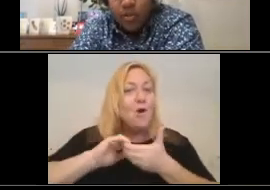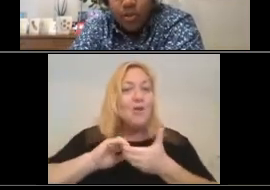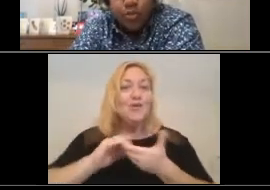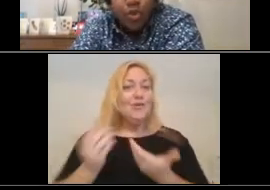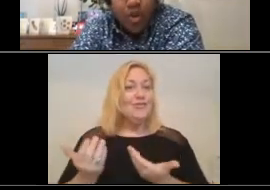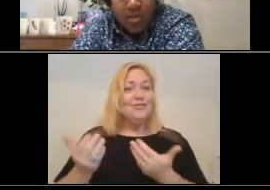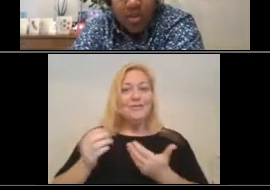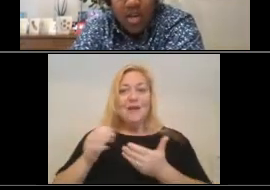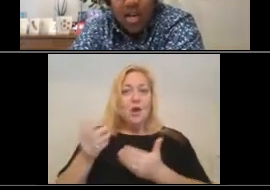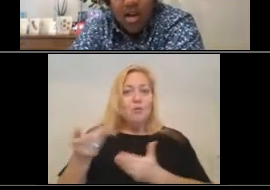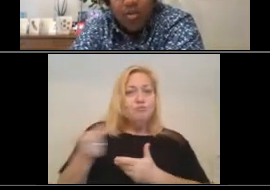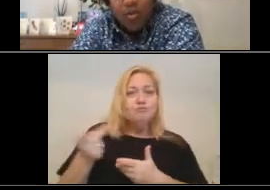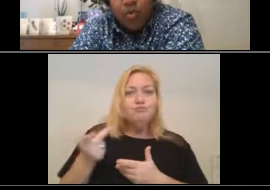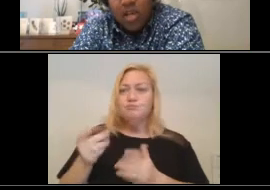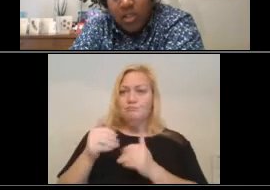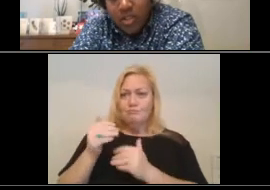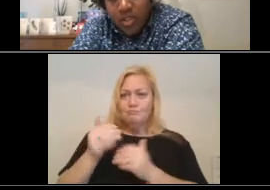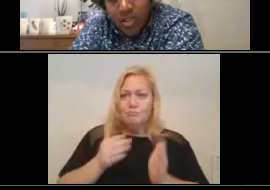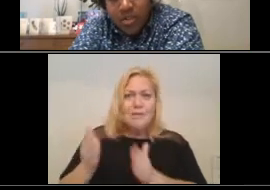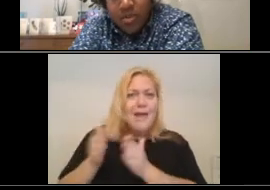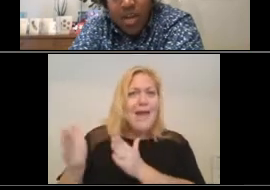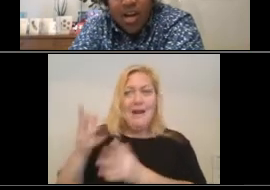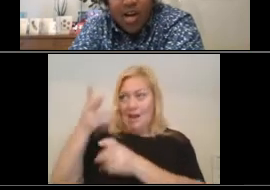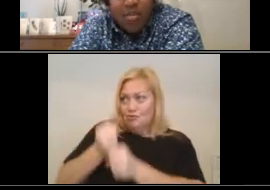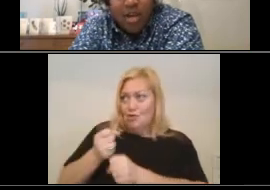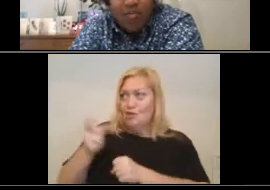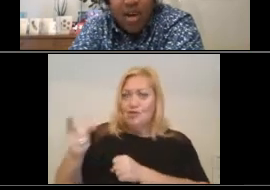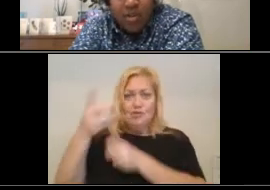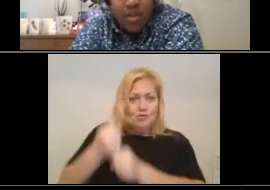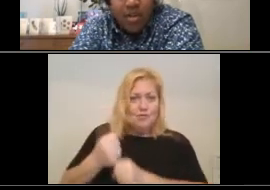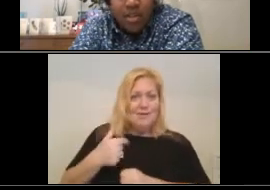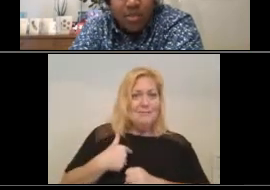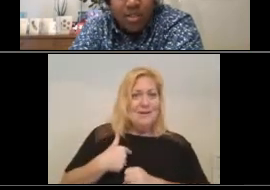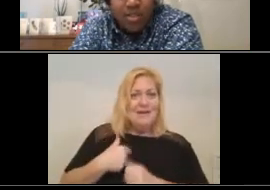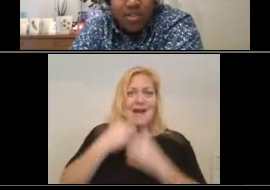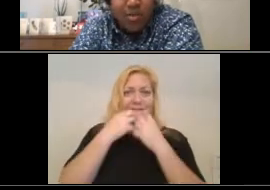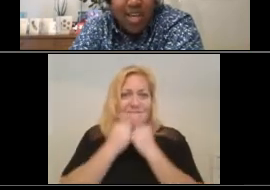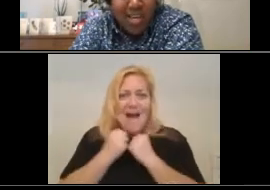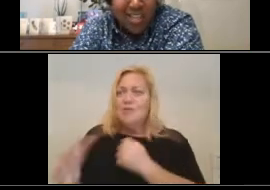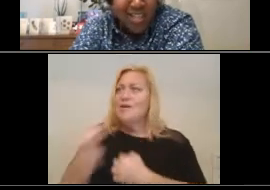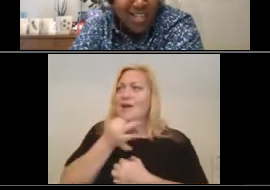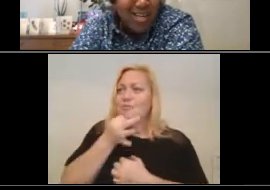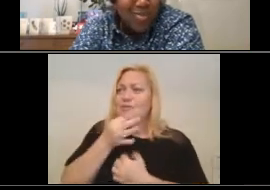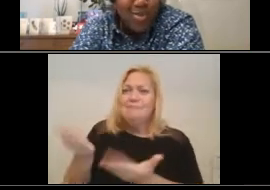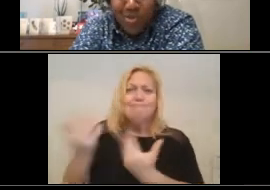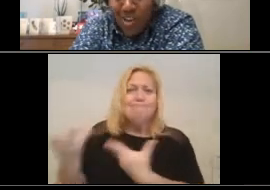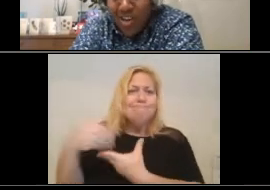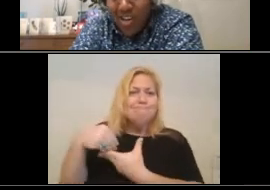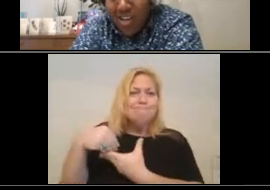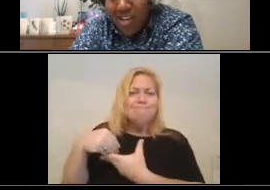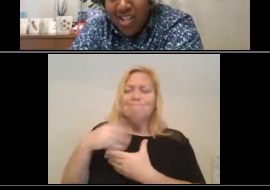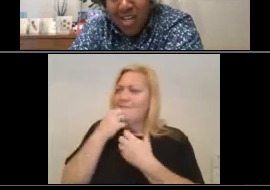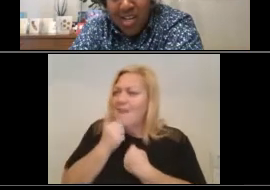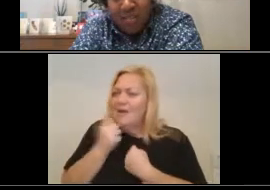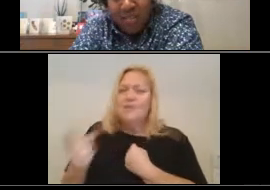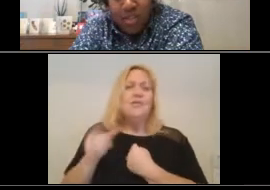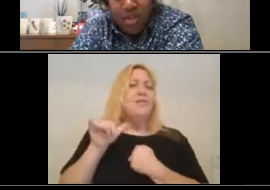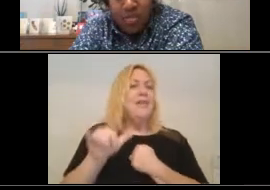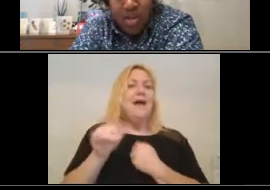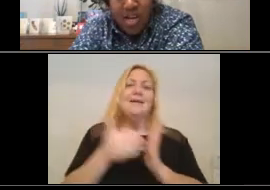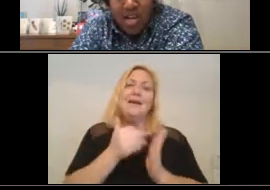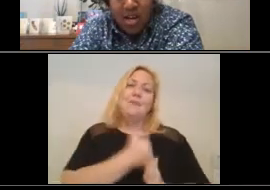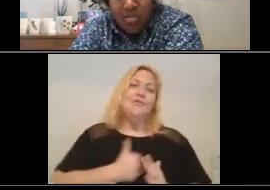as folks you trust, who they can trust you, and valuing their expertise. So with that, again, I'm so sorry that I